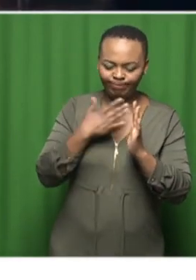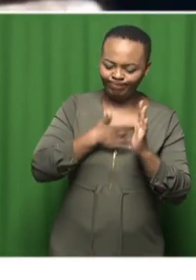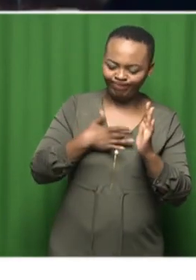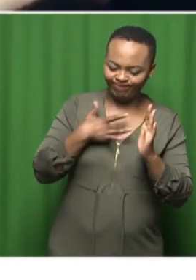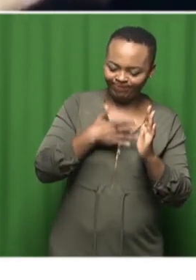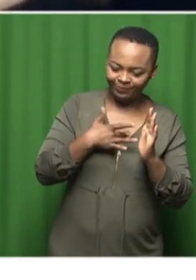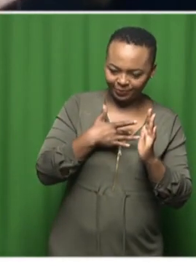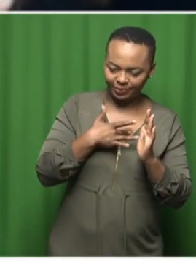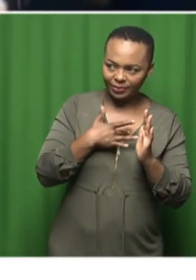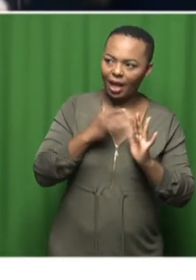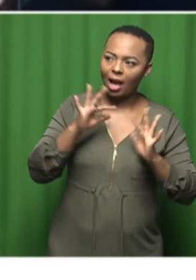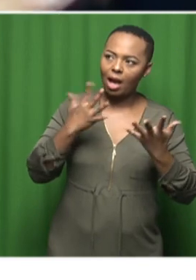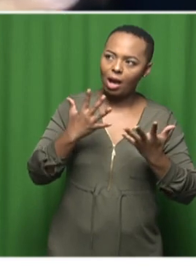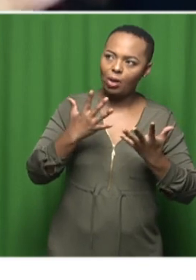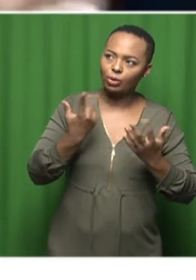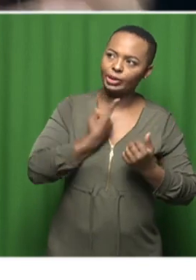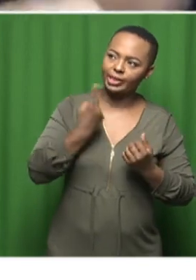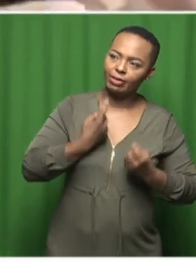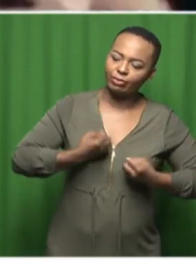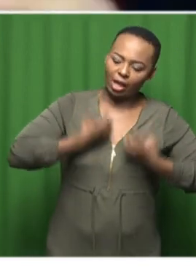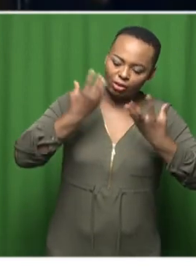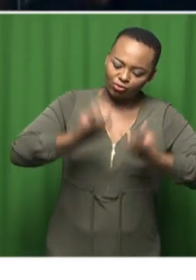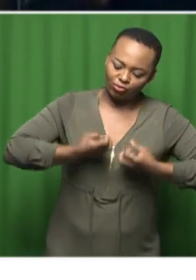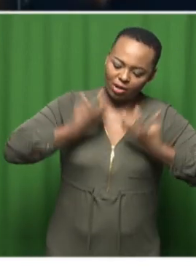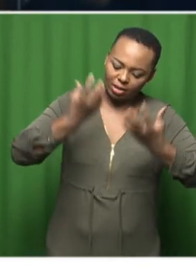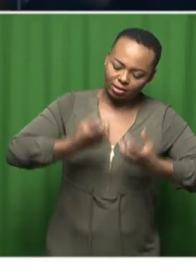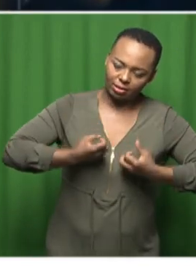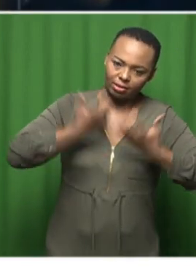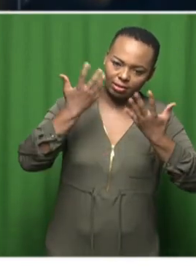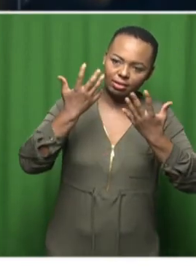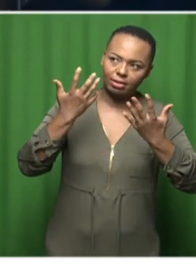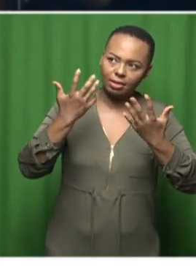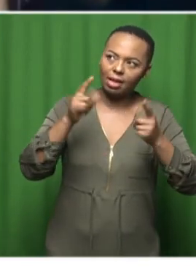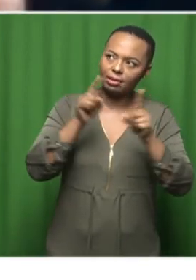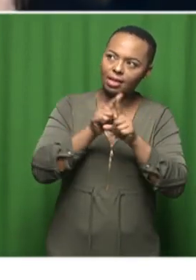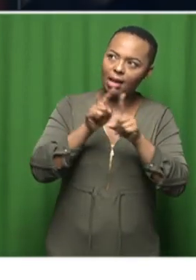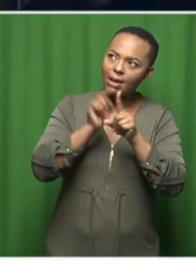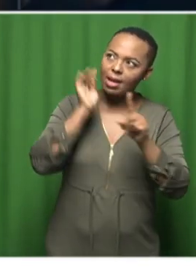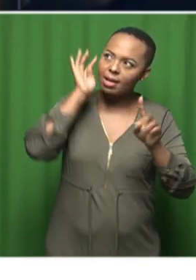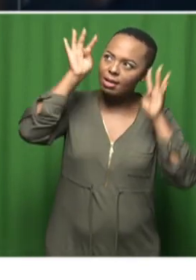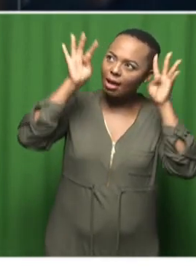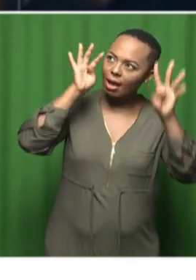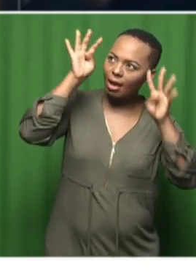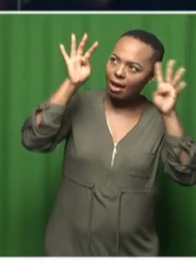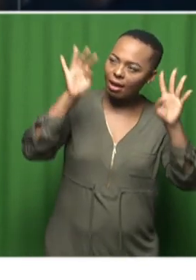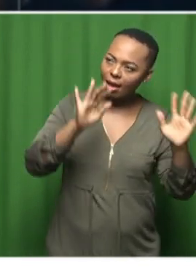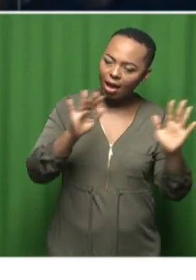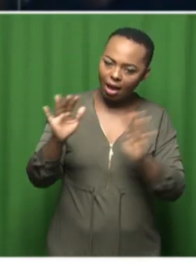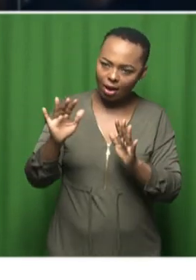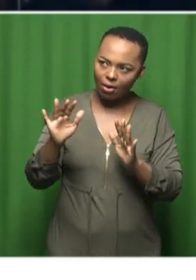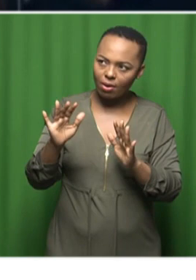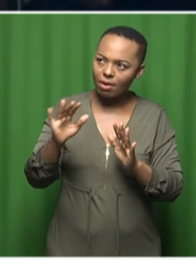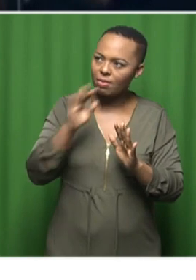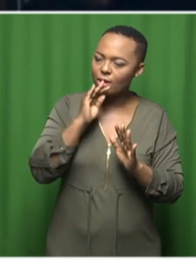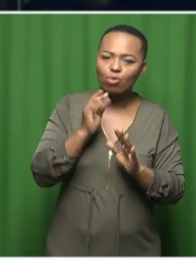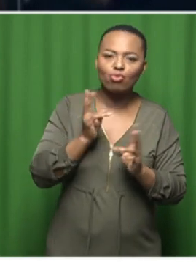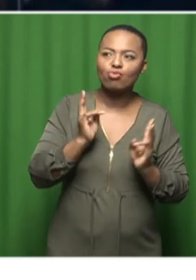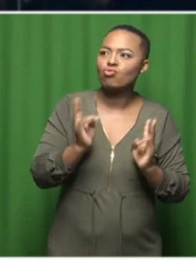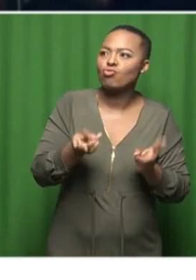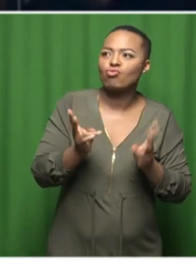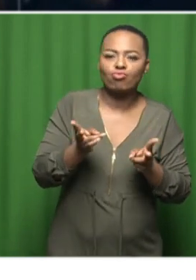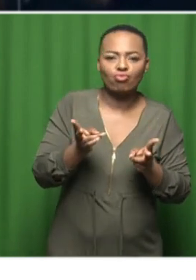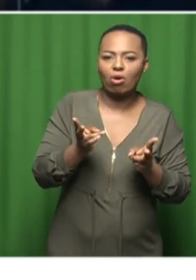to express yourself and to create, it's a vocation that you can't help, that just naturally becomes a